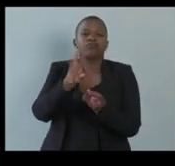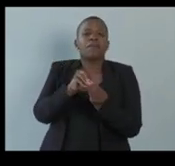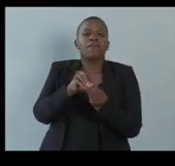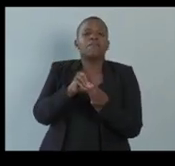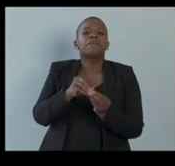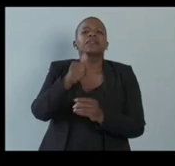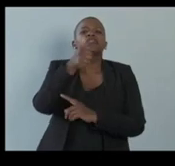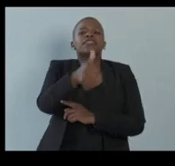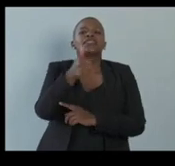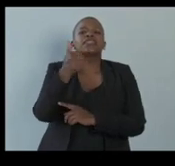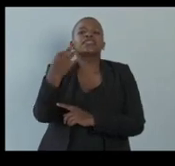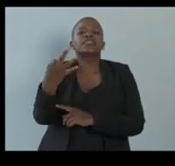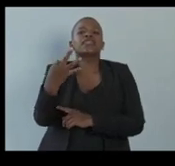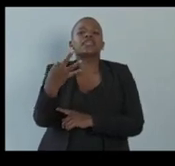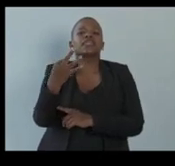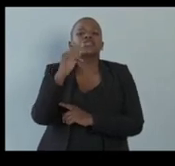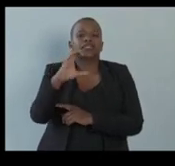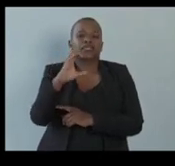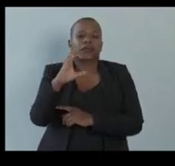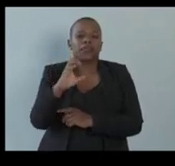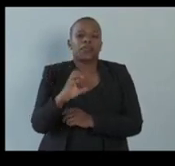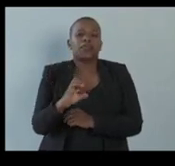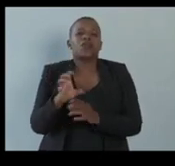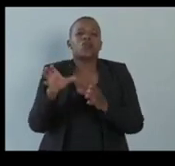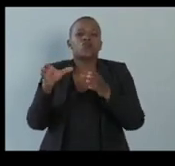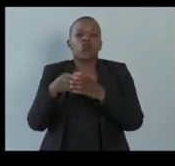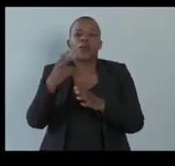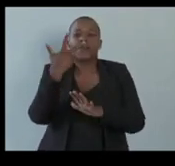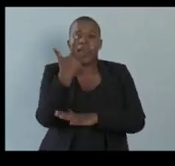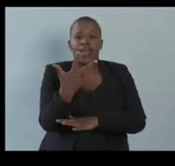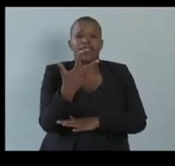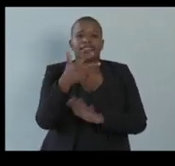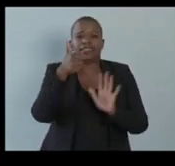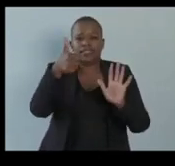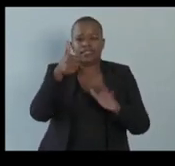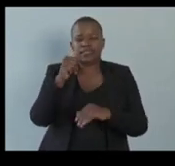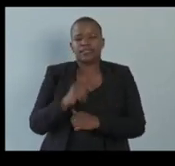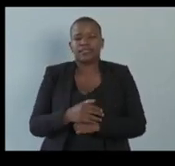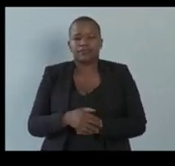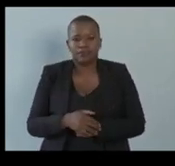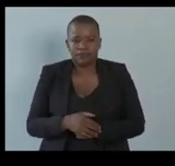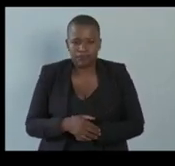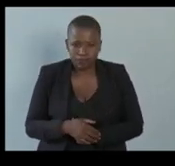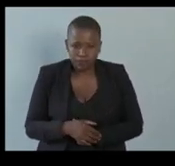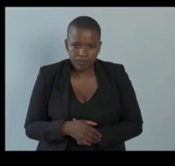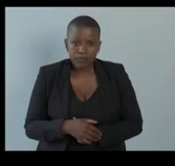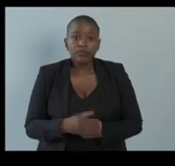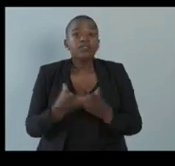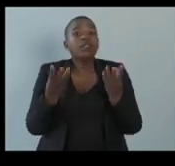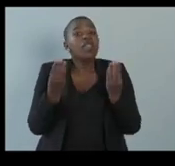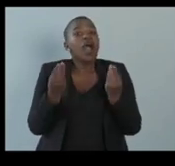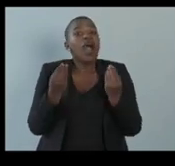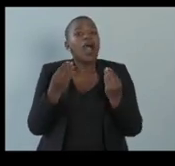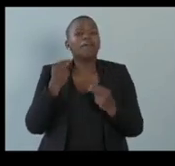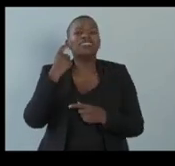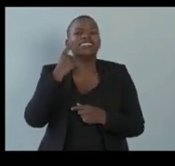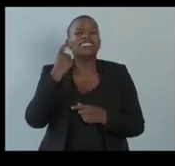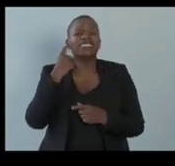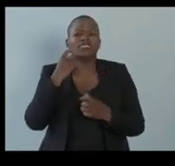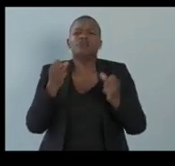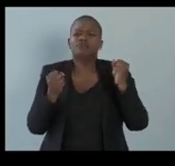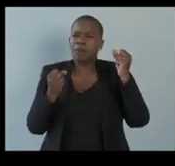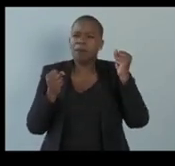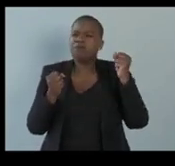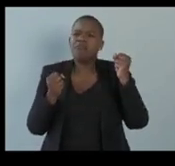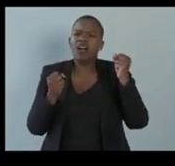share and a group loss per share of 86 cents. Now, these numbers are tough for me to present, as these provisions have to a large extent